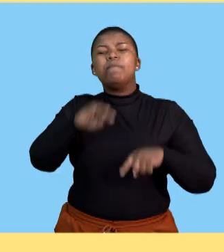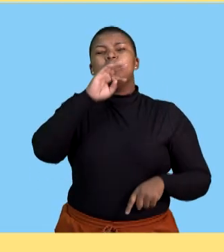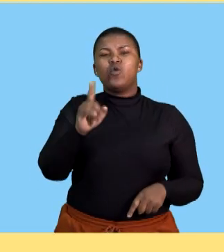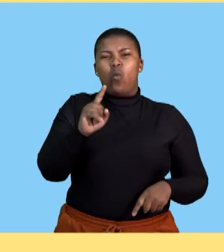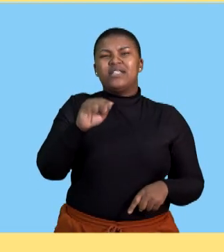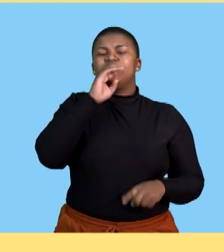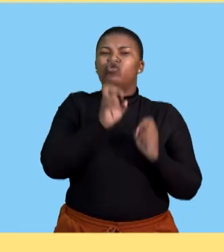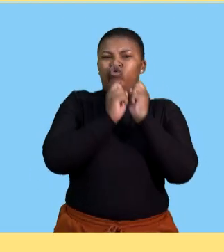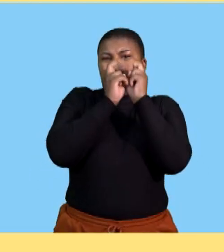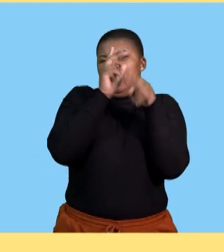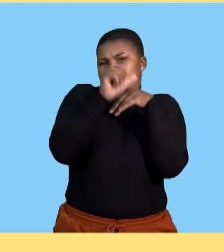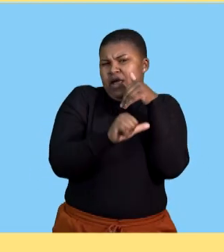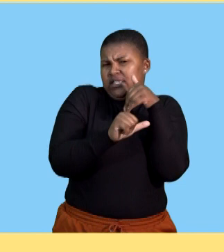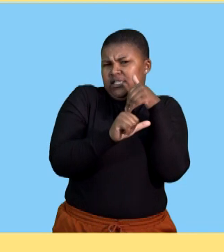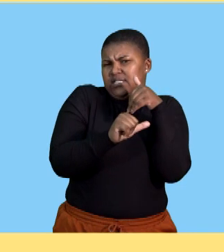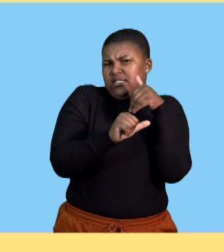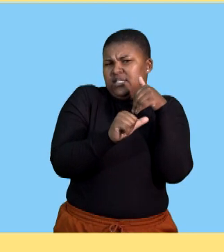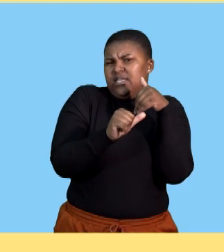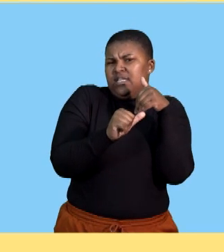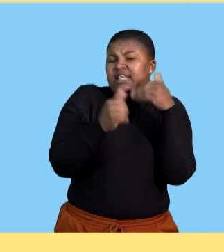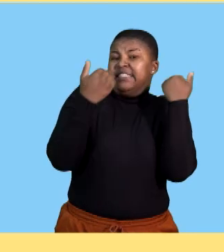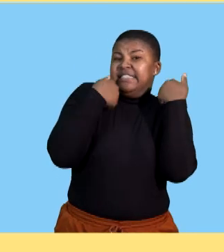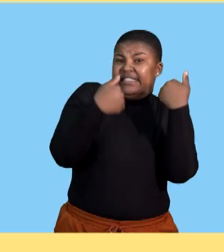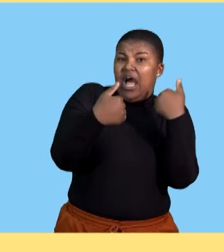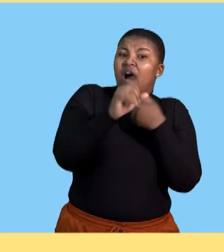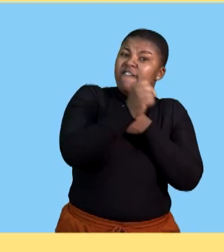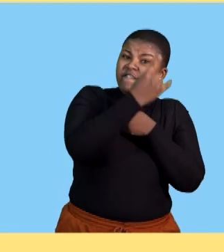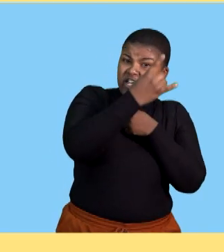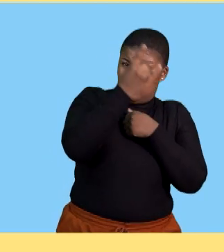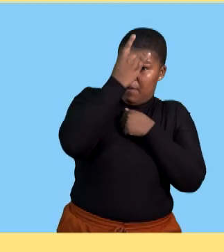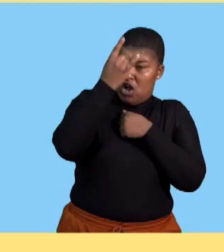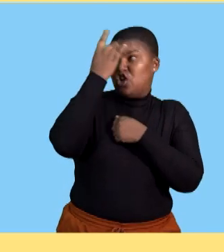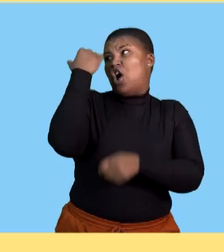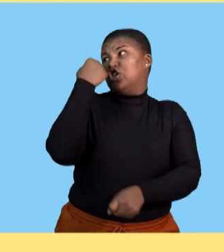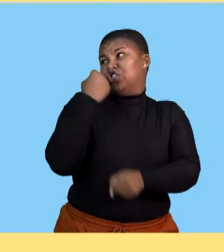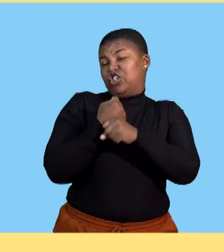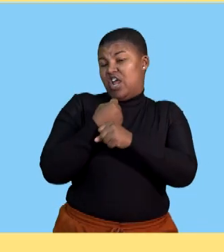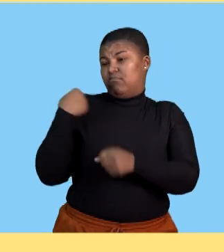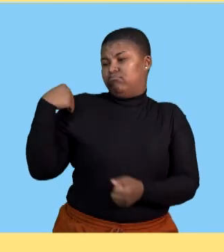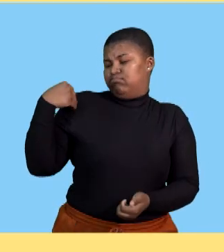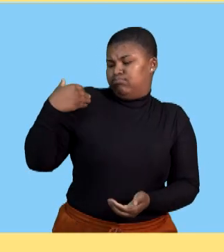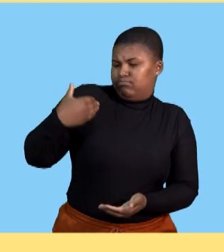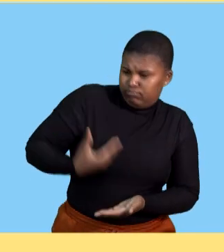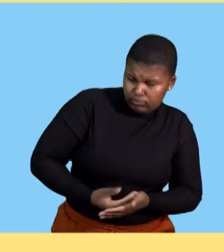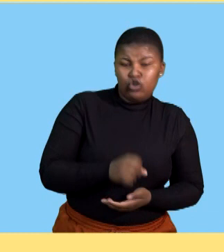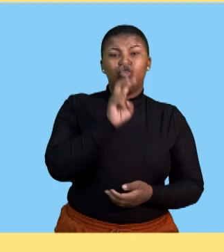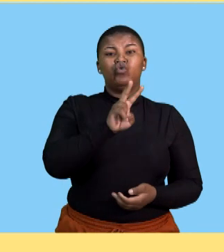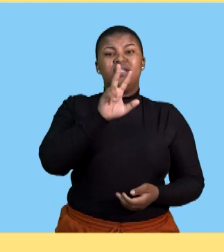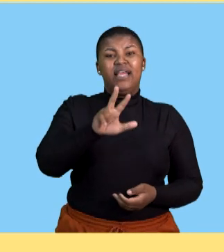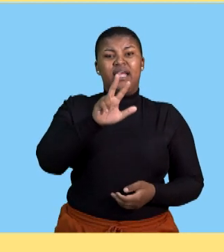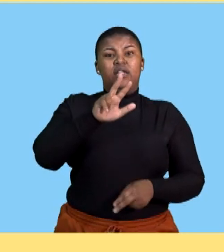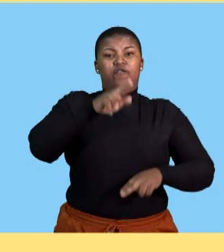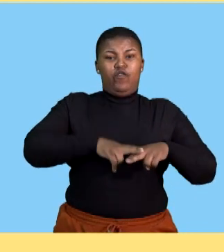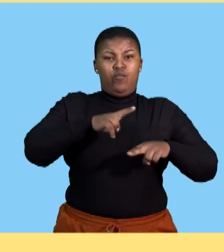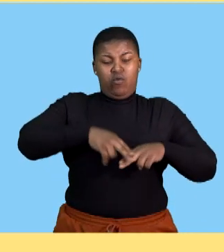means that would be 12 months. It would have begun on the 1st of March, the previous year, until the 28th